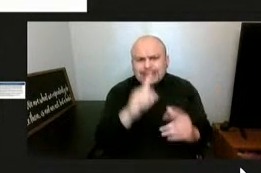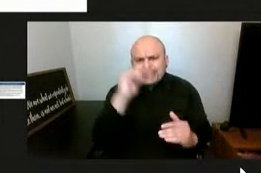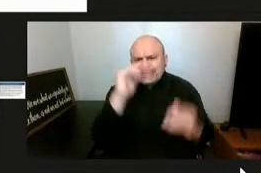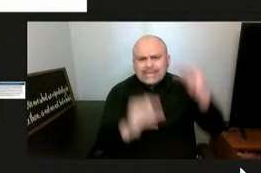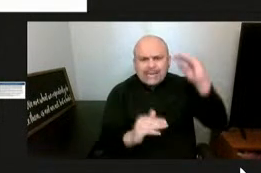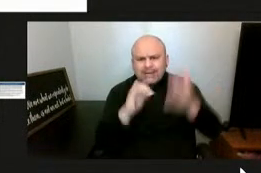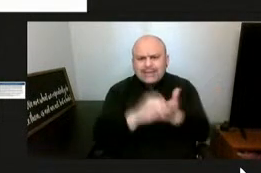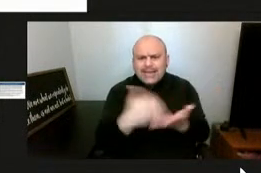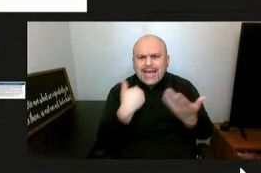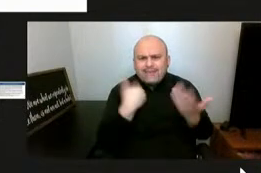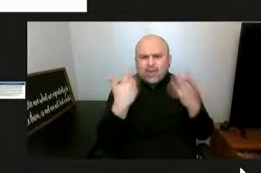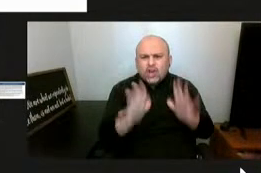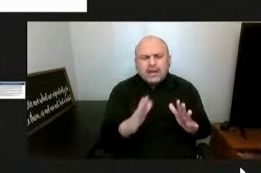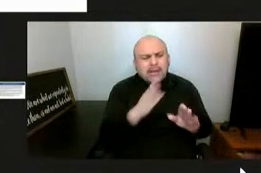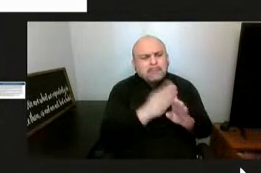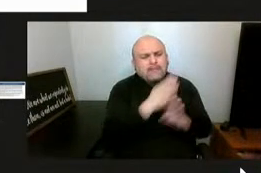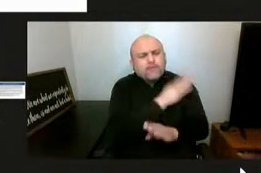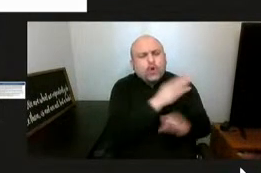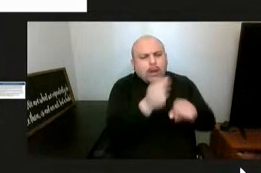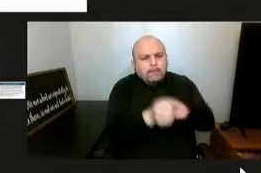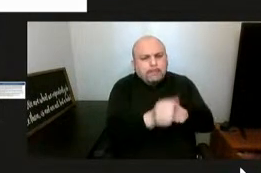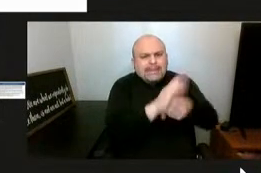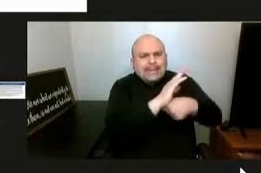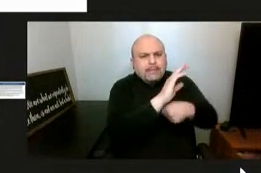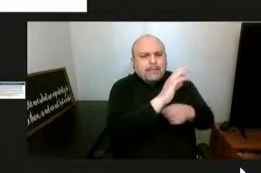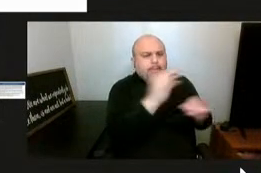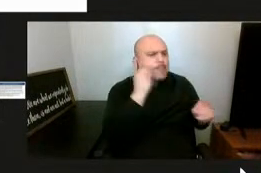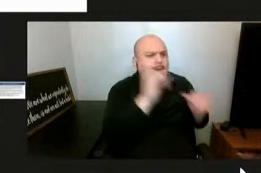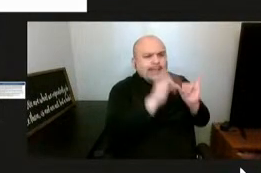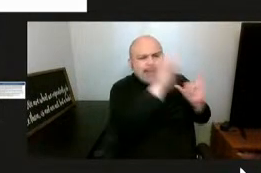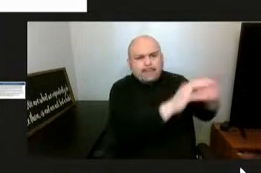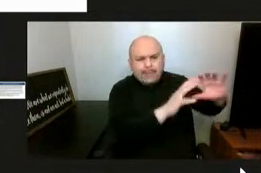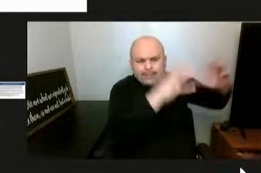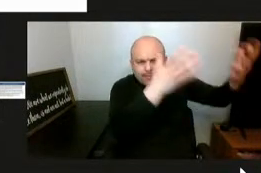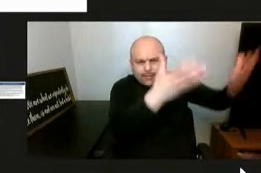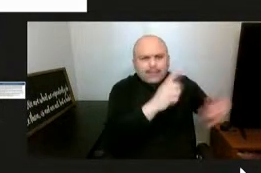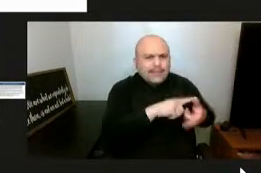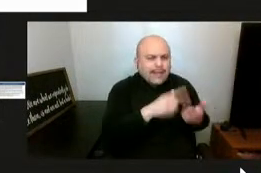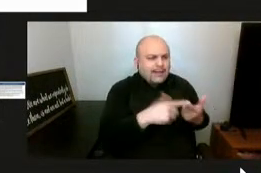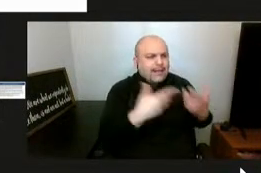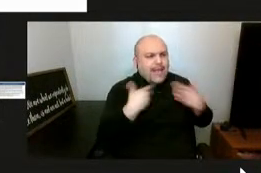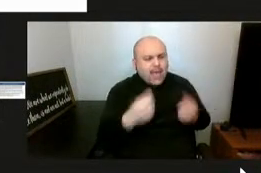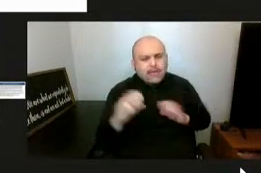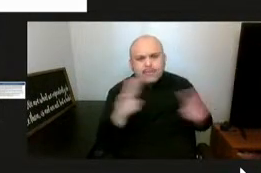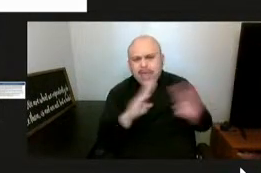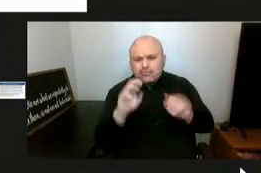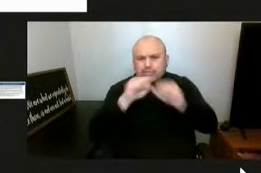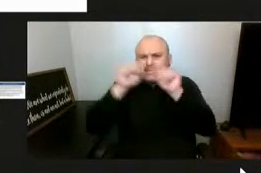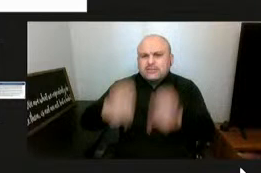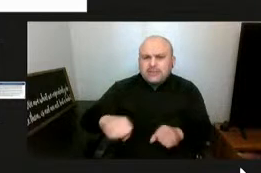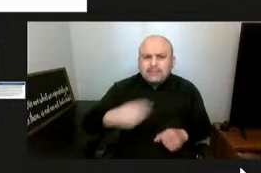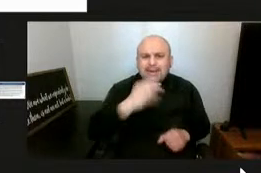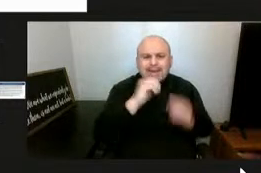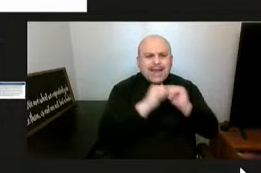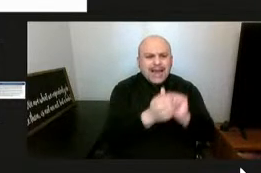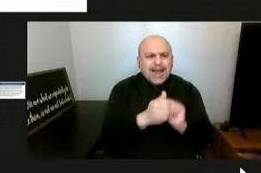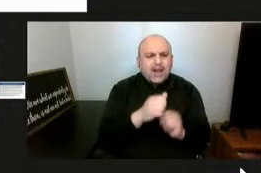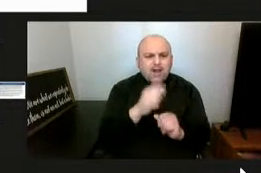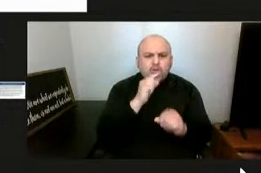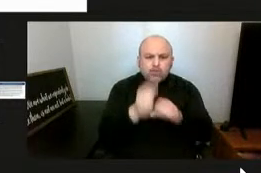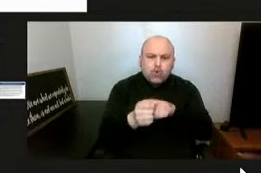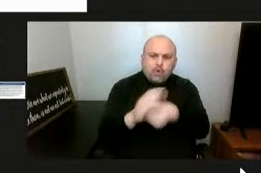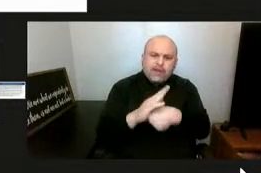before the pandemic in our health and behavioral health system, and how the COVID pandemic